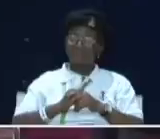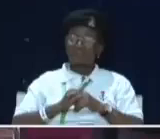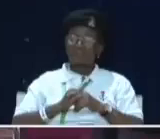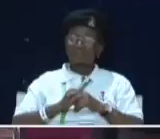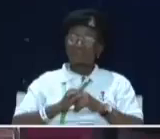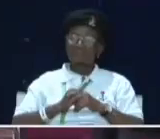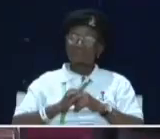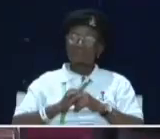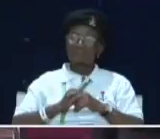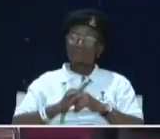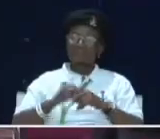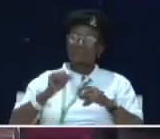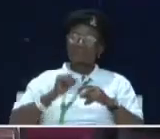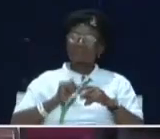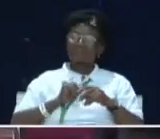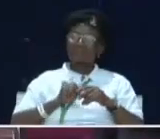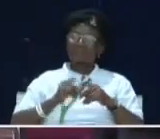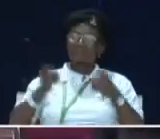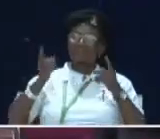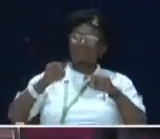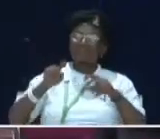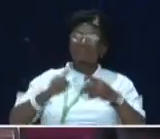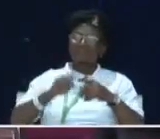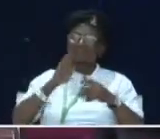I happen to be the last born of my mother.